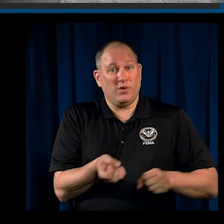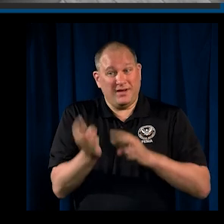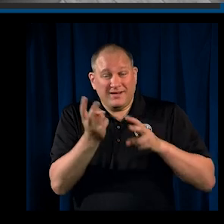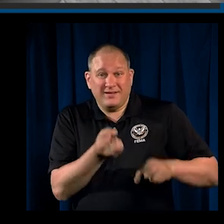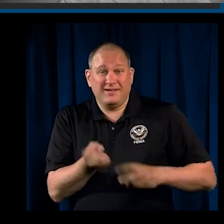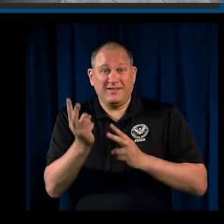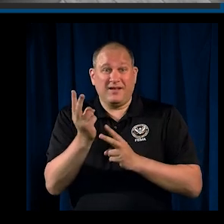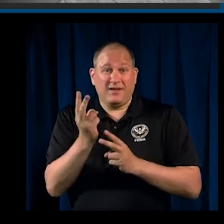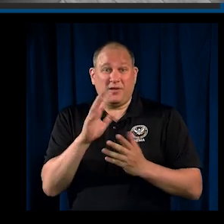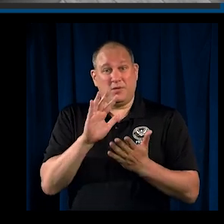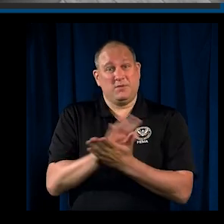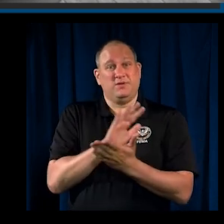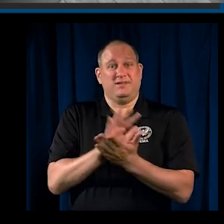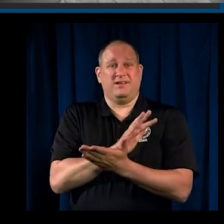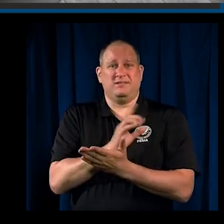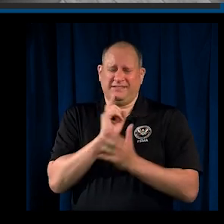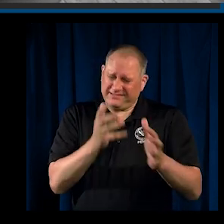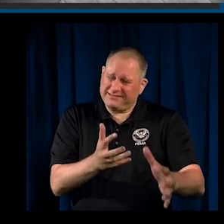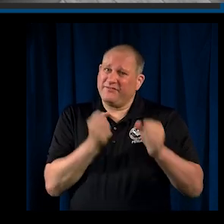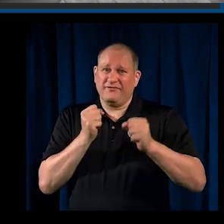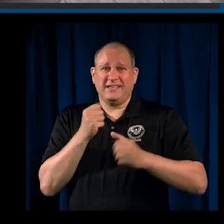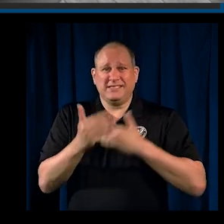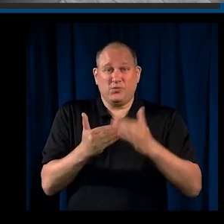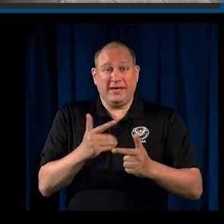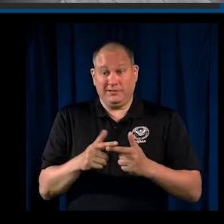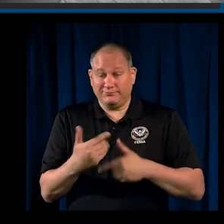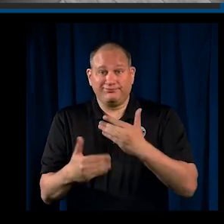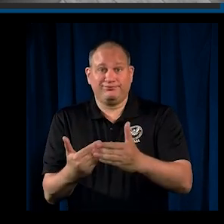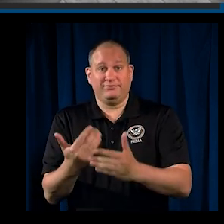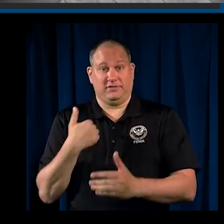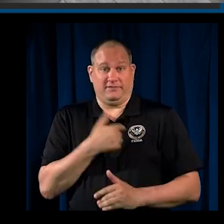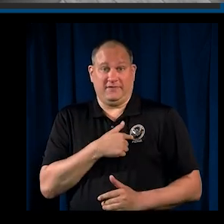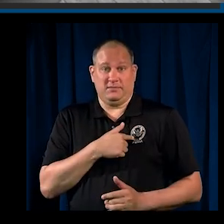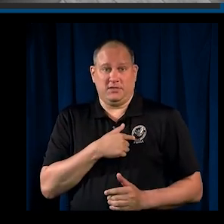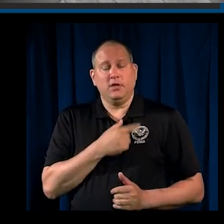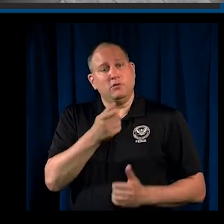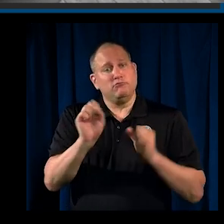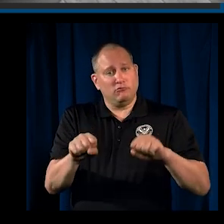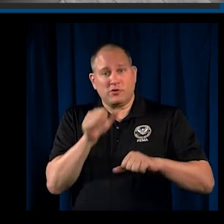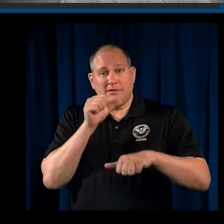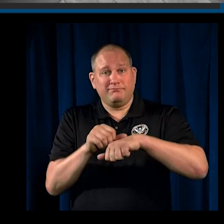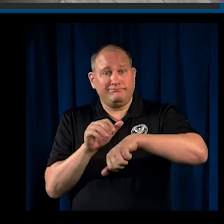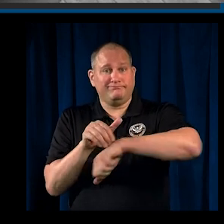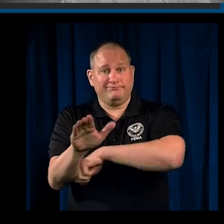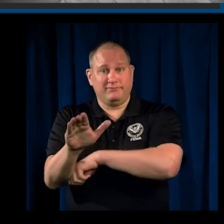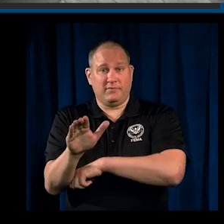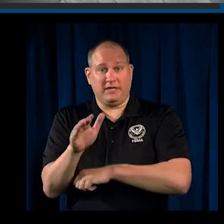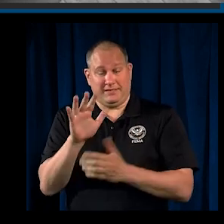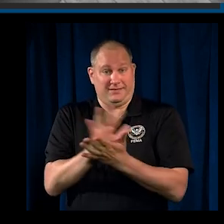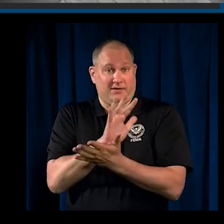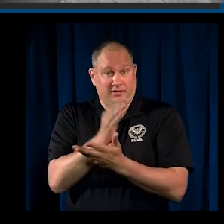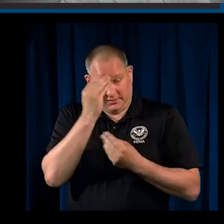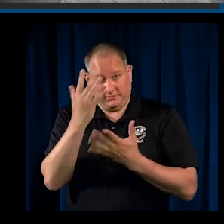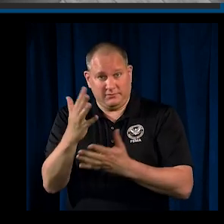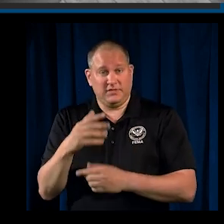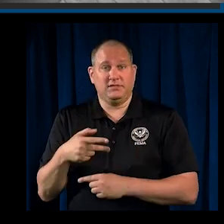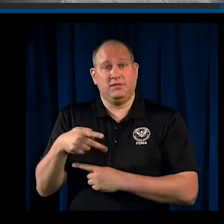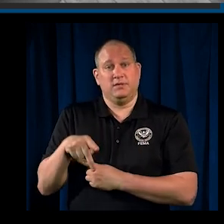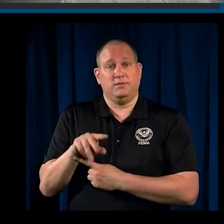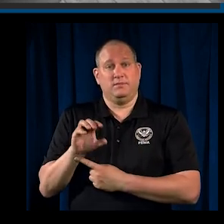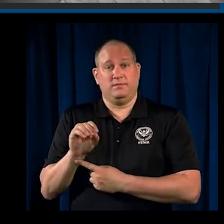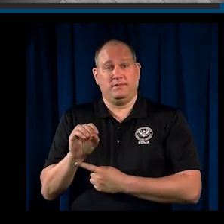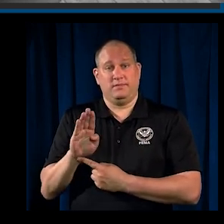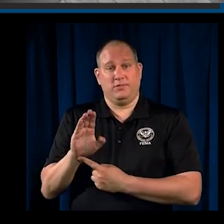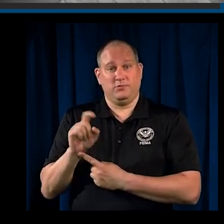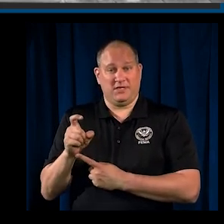While uploading documents is the fastest way to get them to FEMA, you may also mail the documents to P.O.